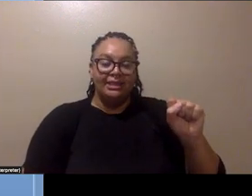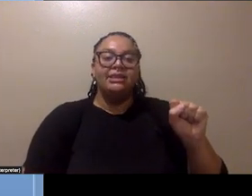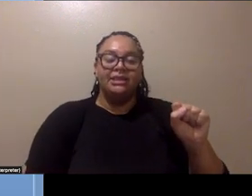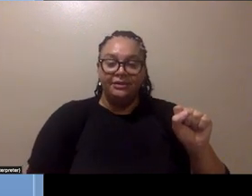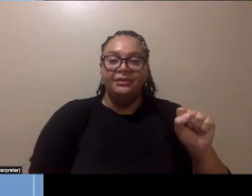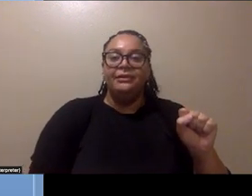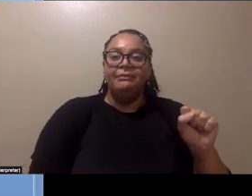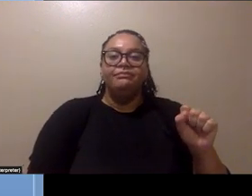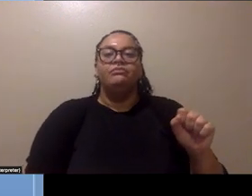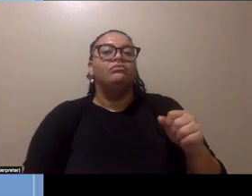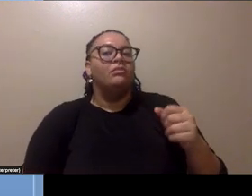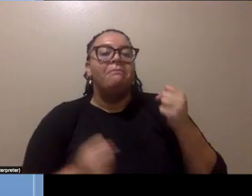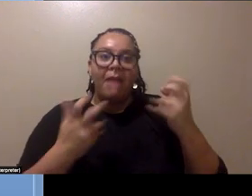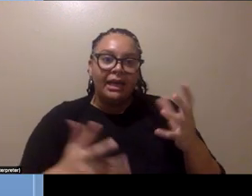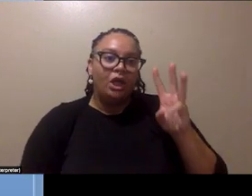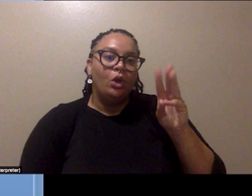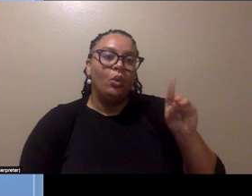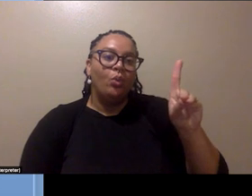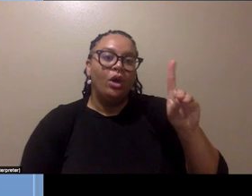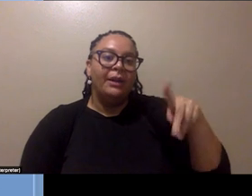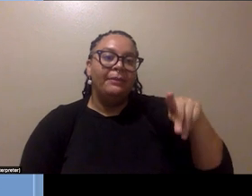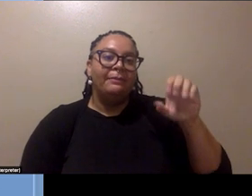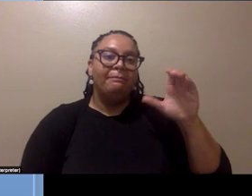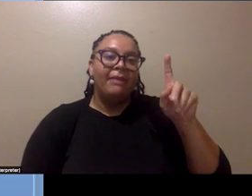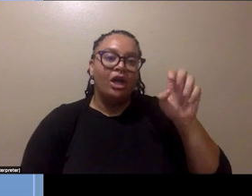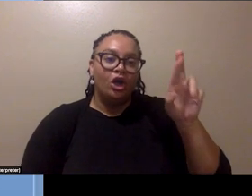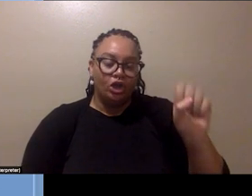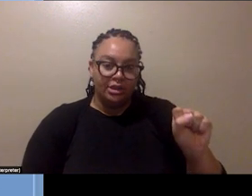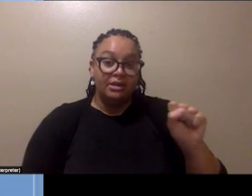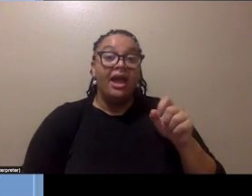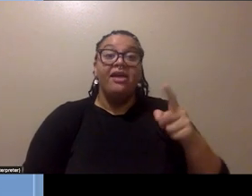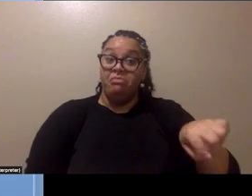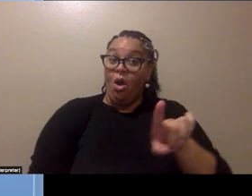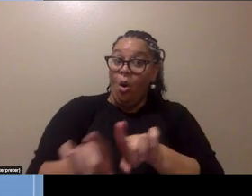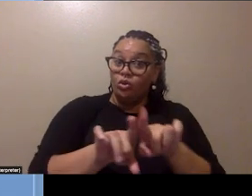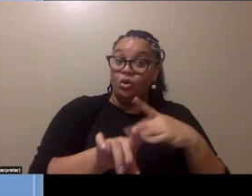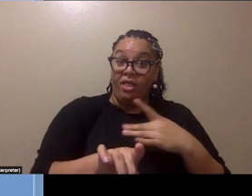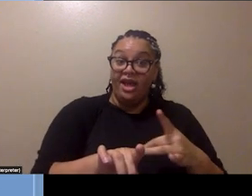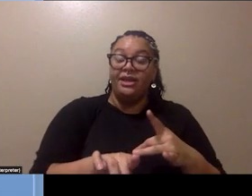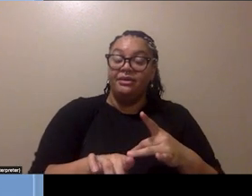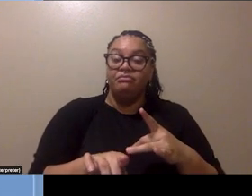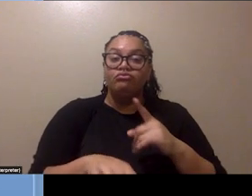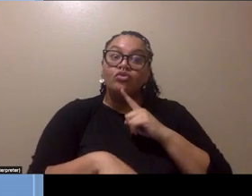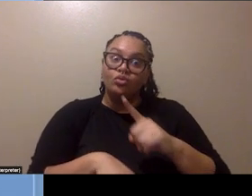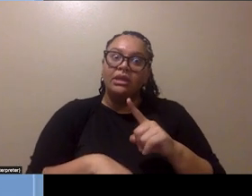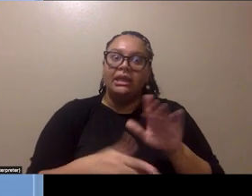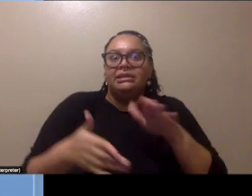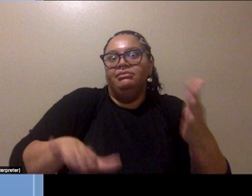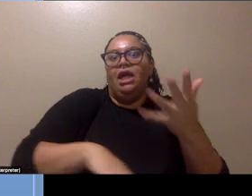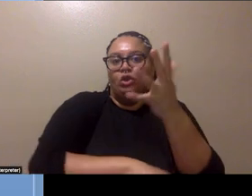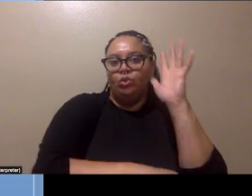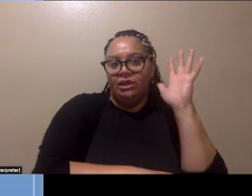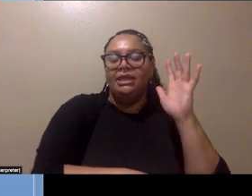common species seen foraging were pileated woodpeckers. And these guys do like highly decayed wood for foraging. One